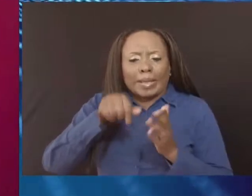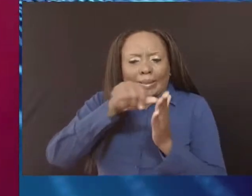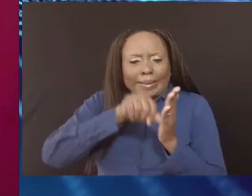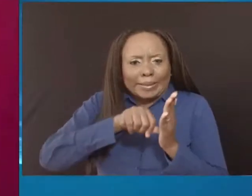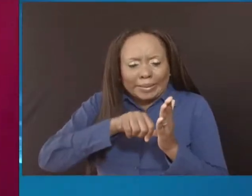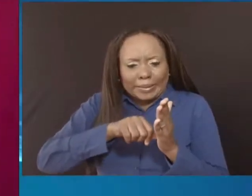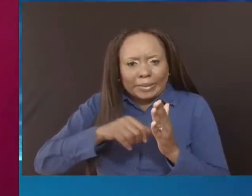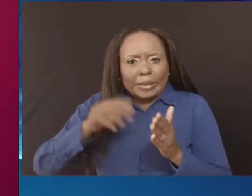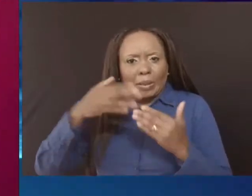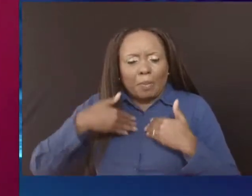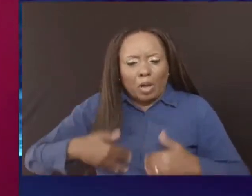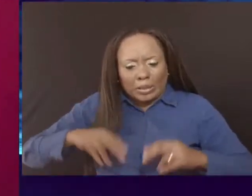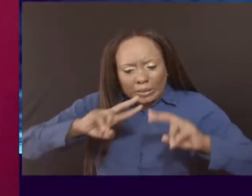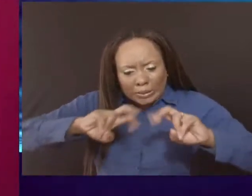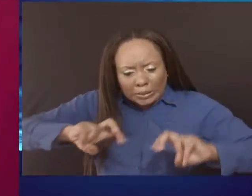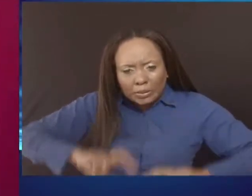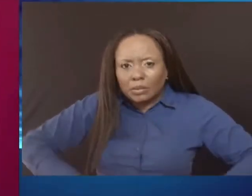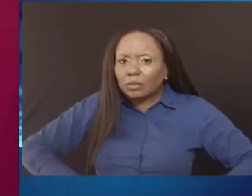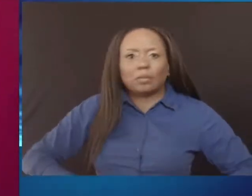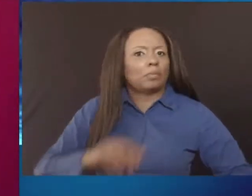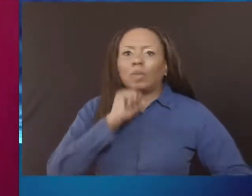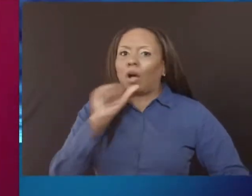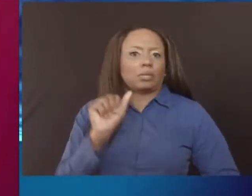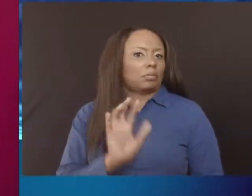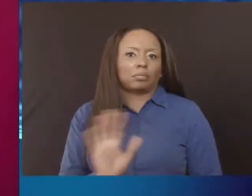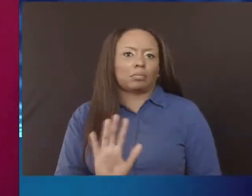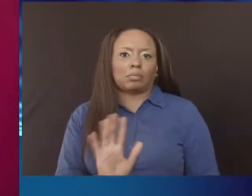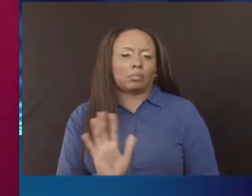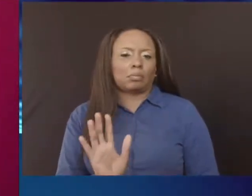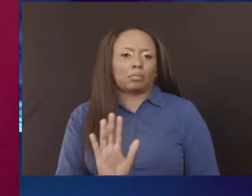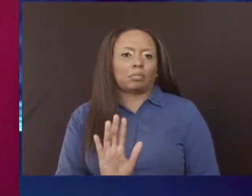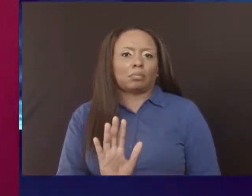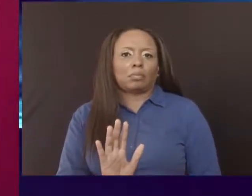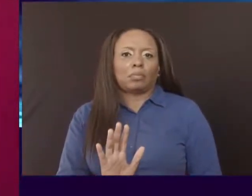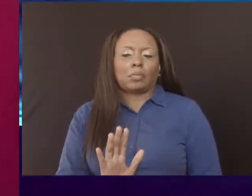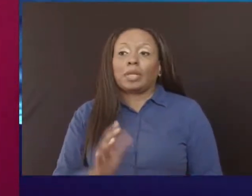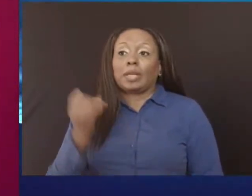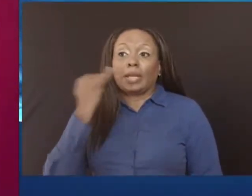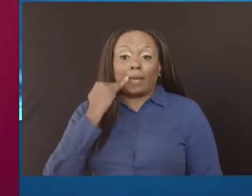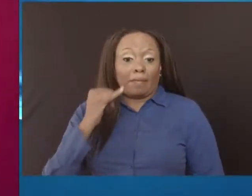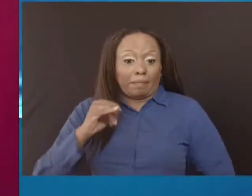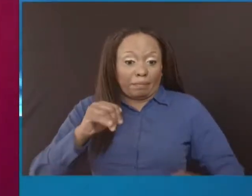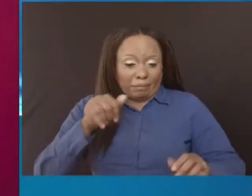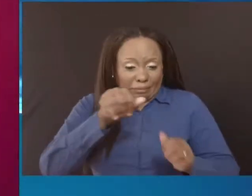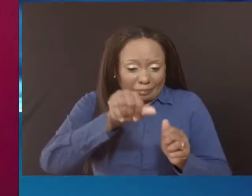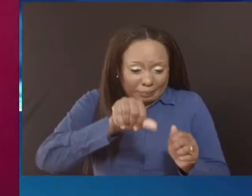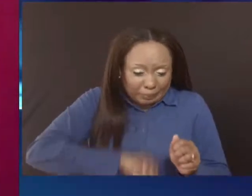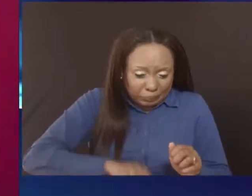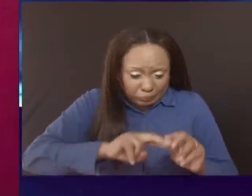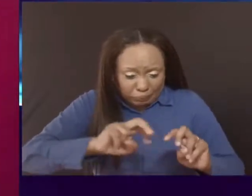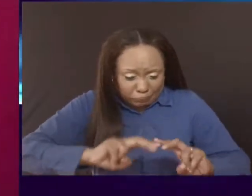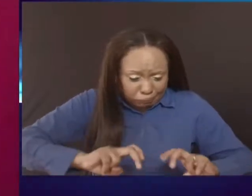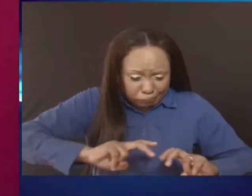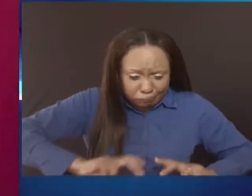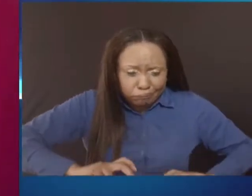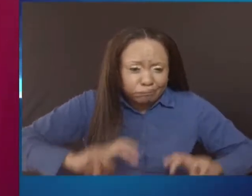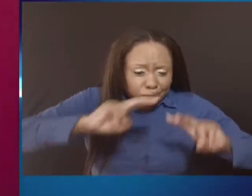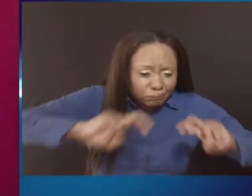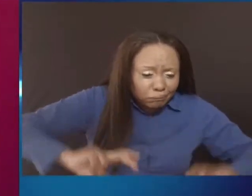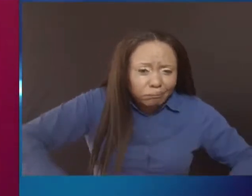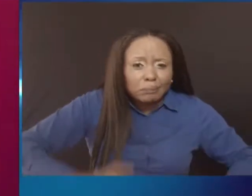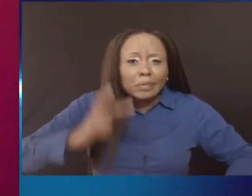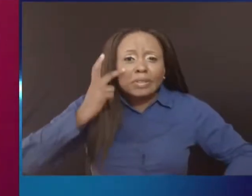COVID-19 particles or virus particles in the air, and then that puts the death care workers at risk. So that's the most important thing